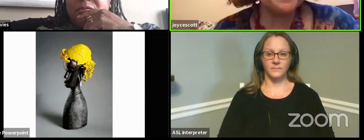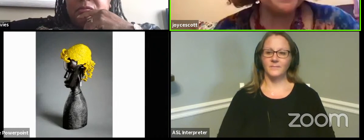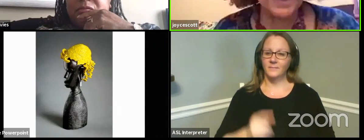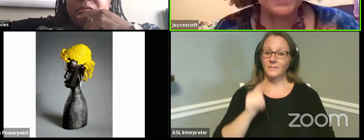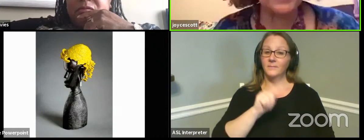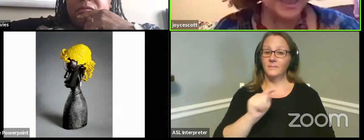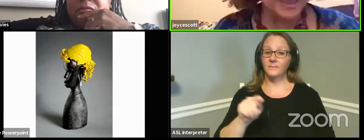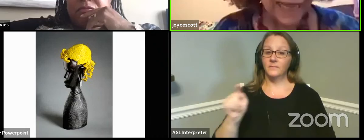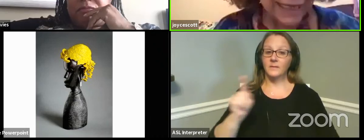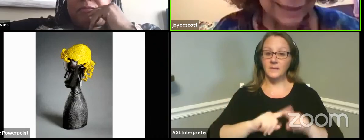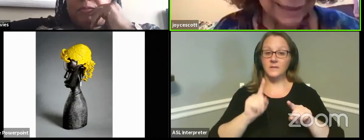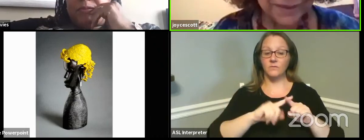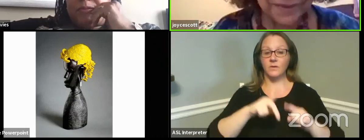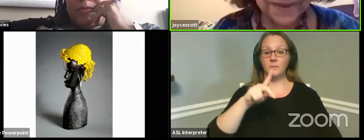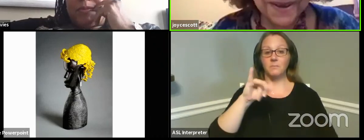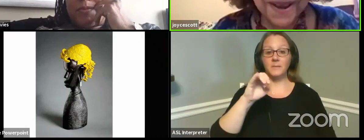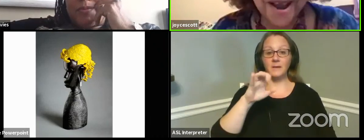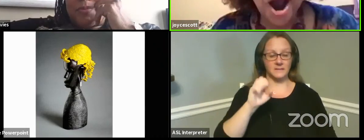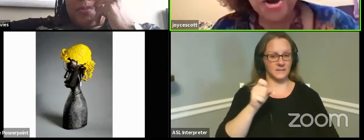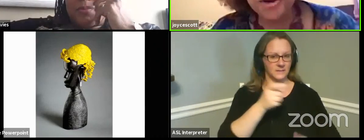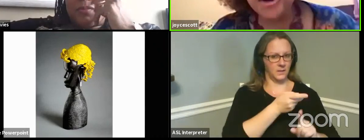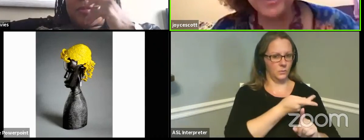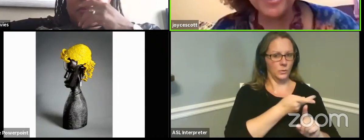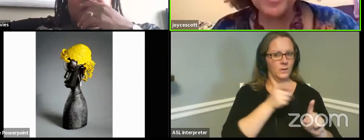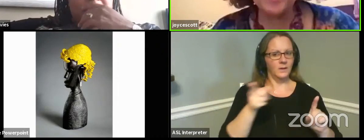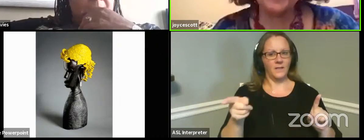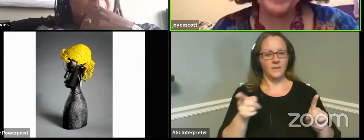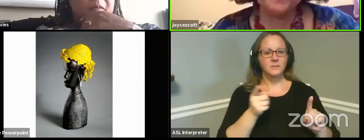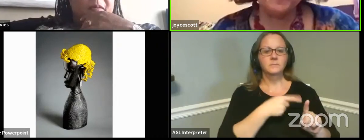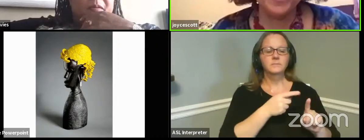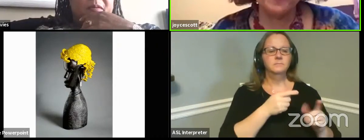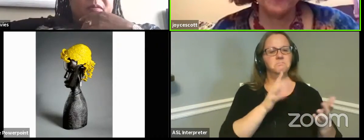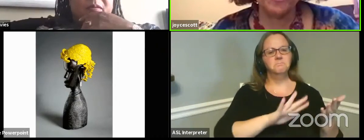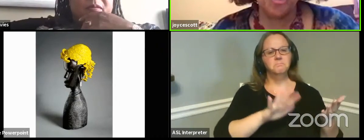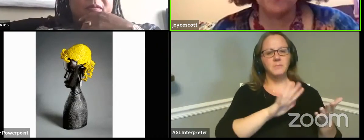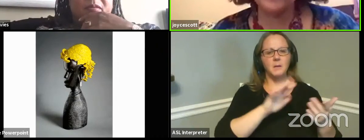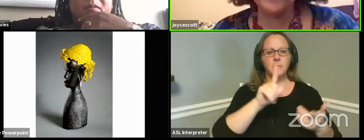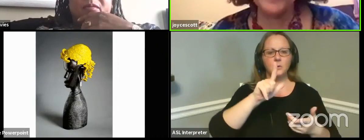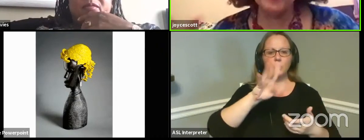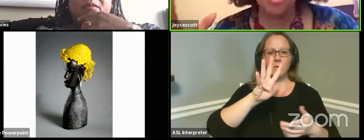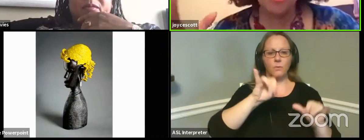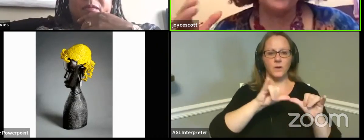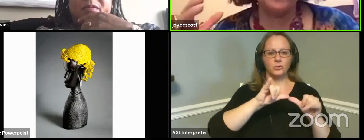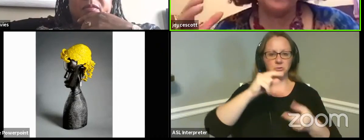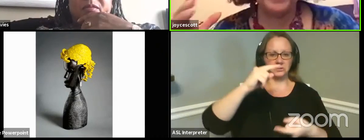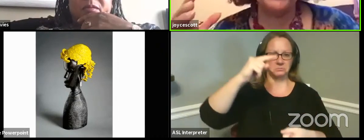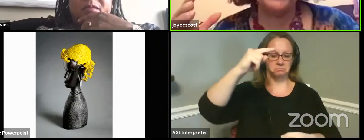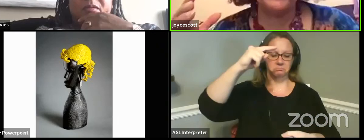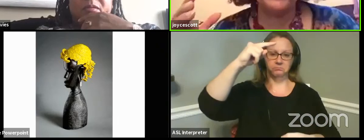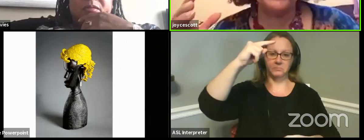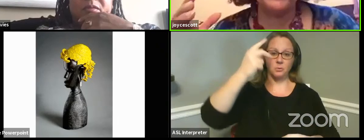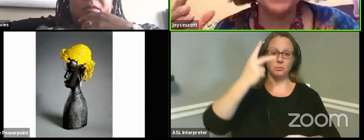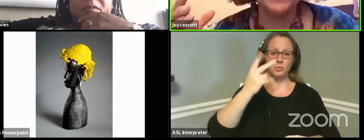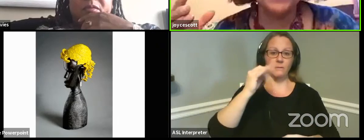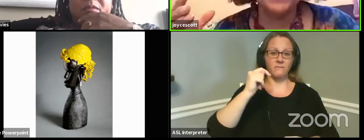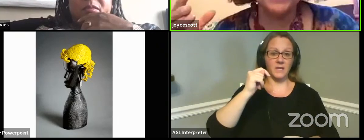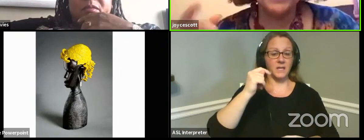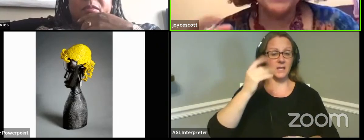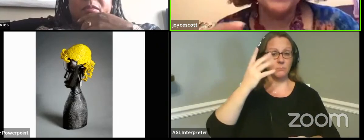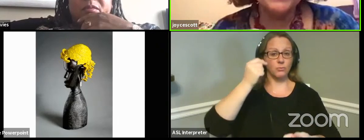These pieces that you're looking at, unlike this one, are usually around 24 inches tall. So they're large pieces of